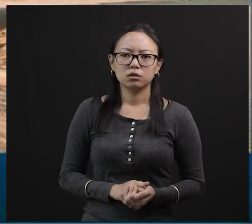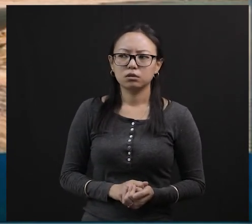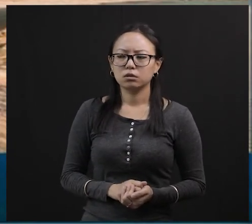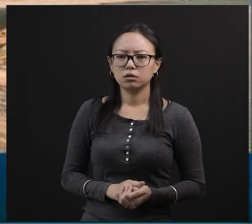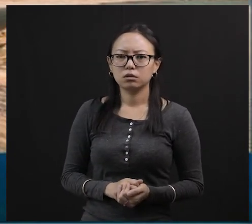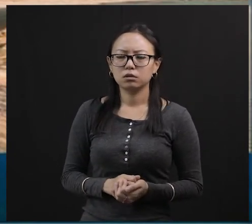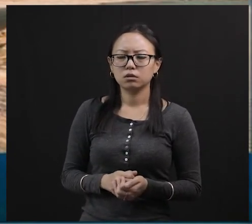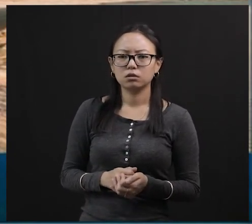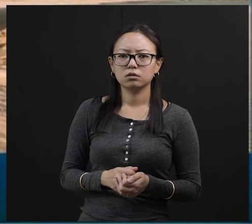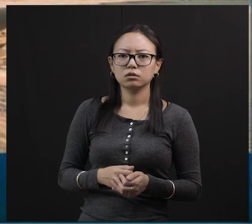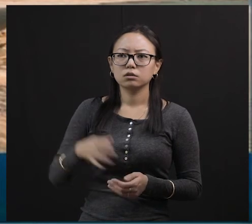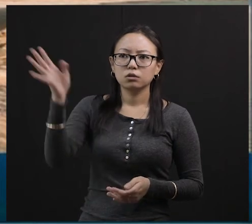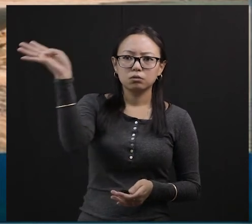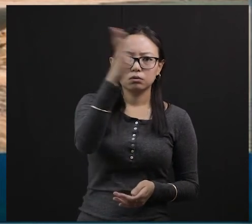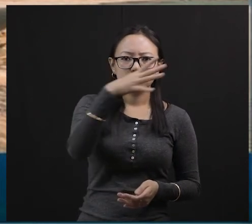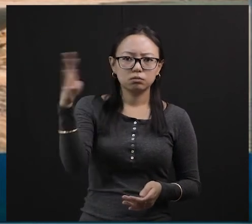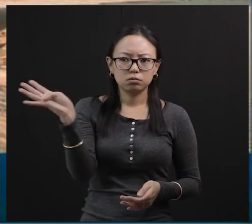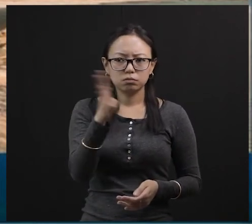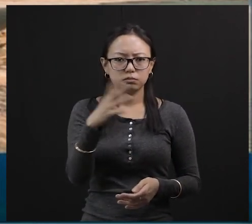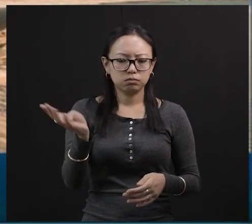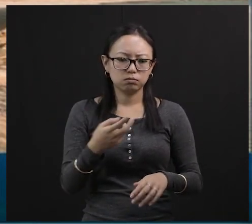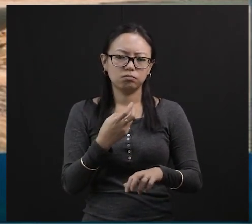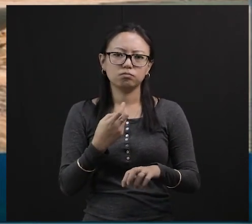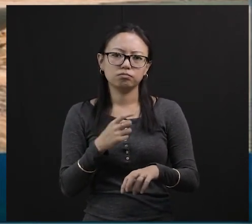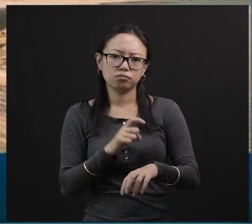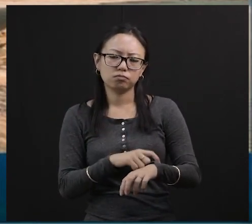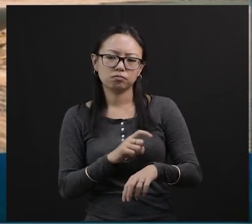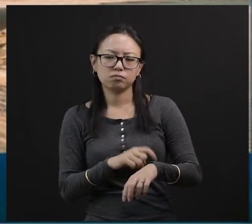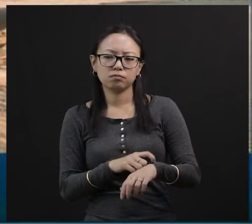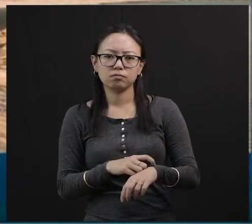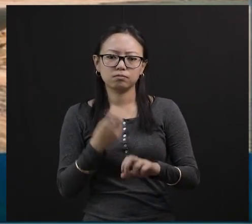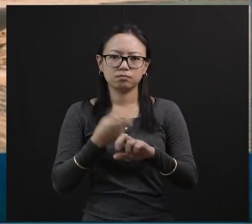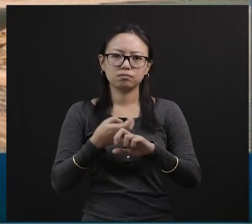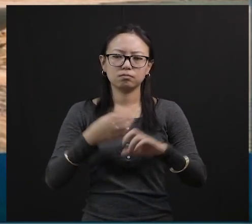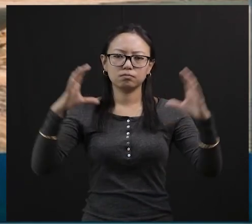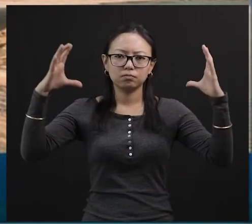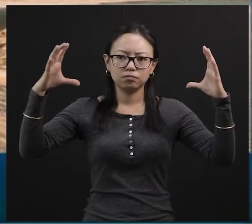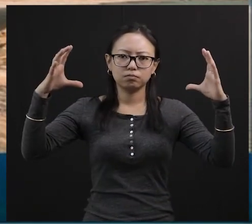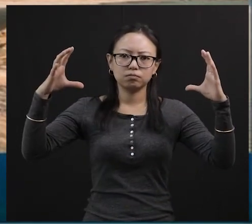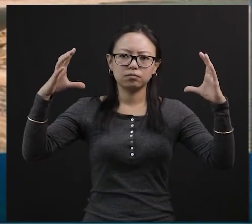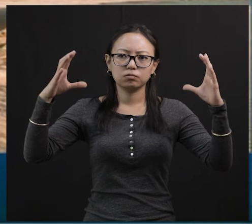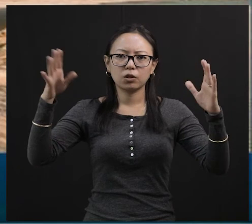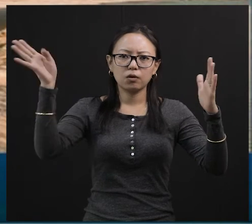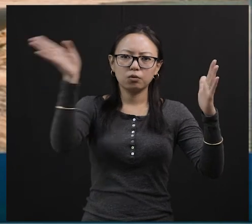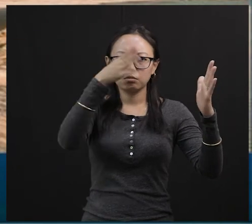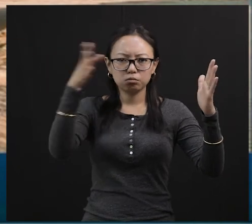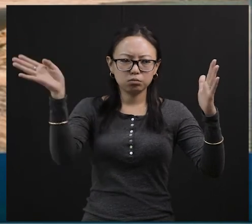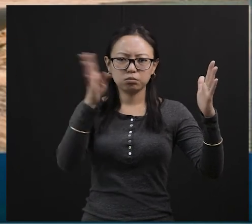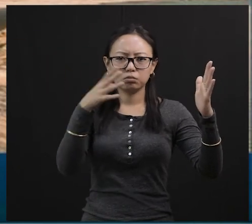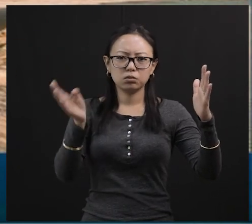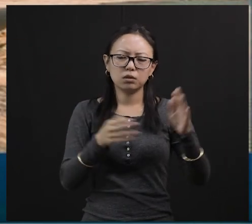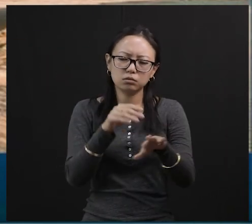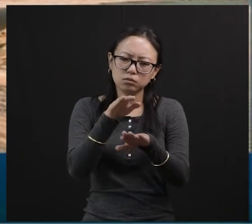means harsh, small particles, and they will come and crash into the rock, and slowly, slowly, slowly,